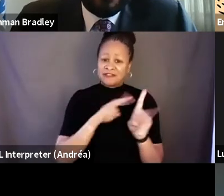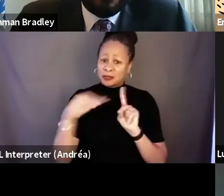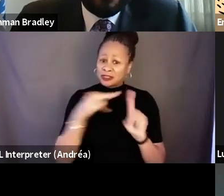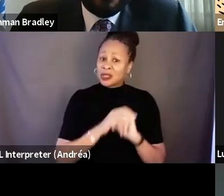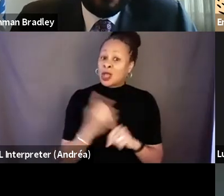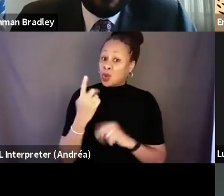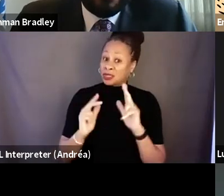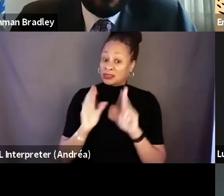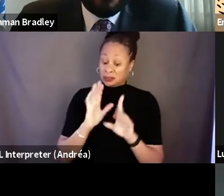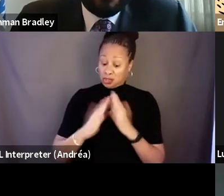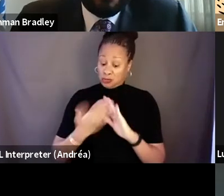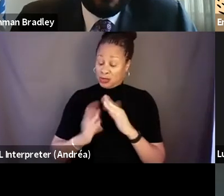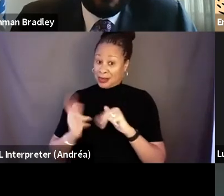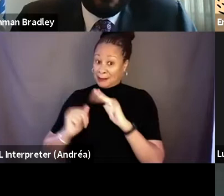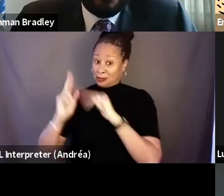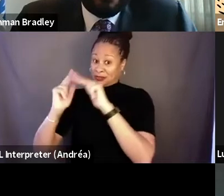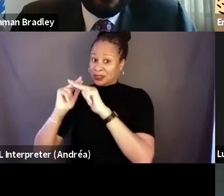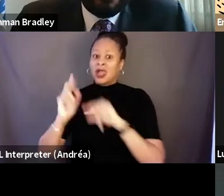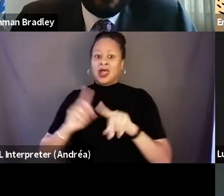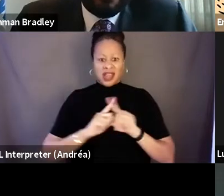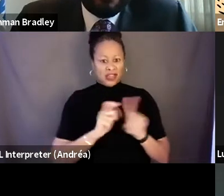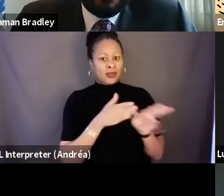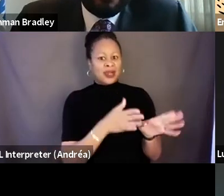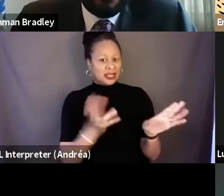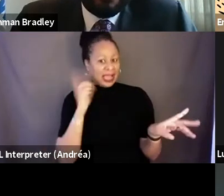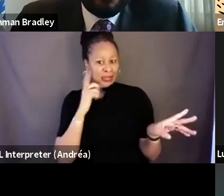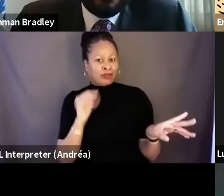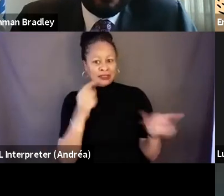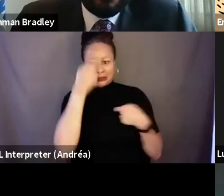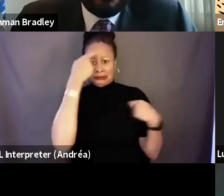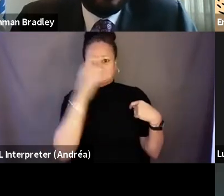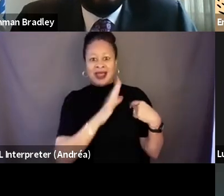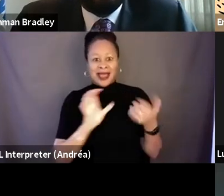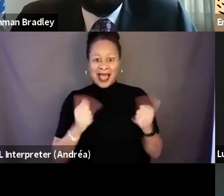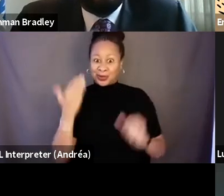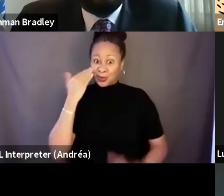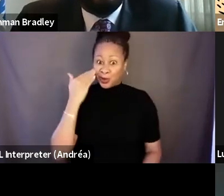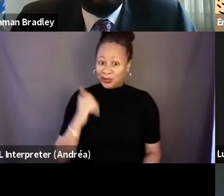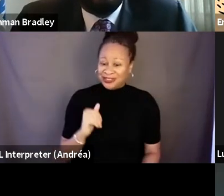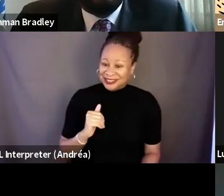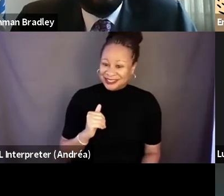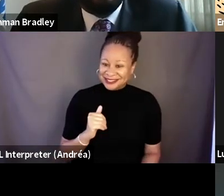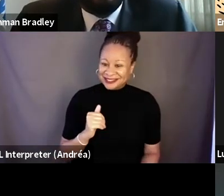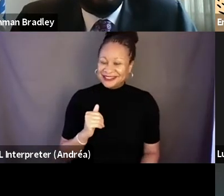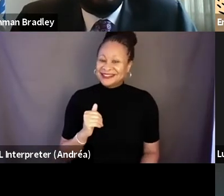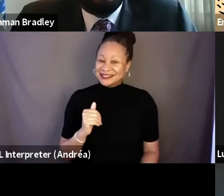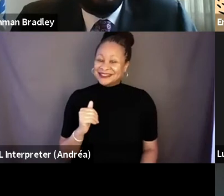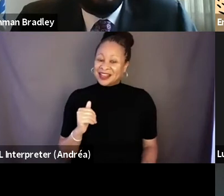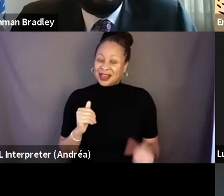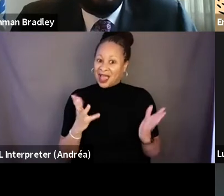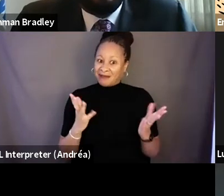and the other is, I totally hear that. Then how does one know? How does one know